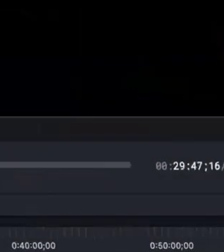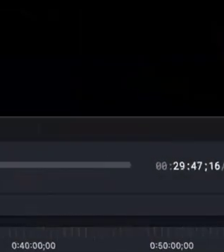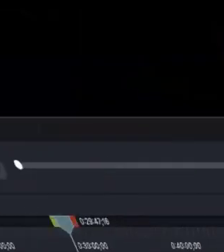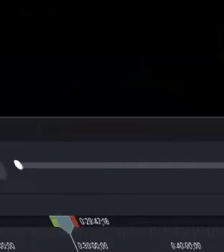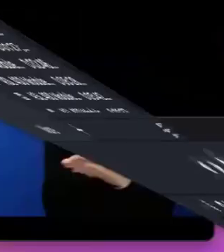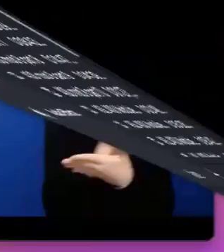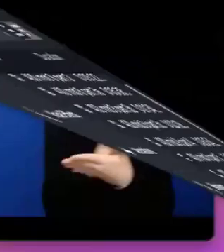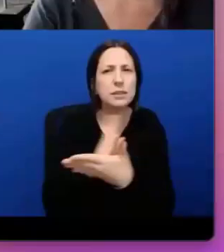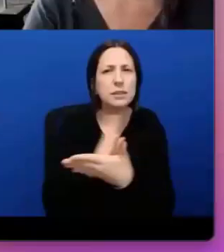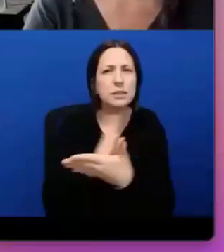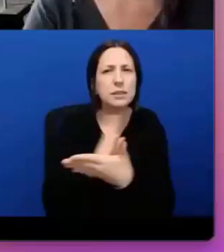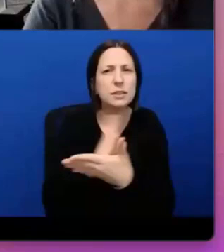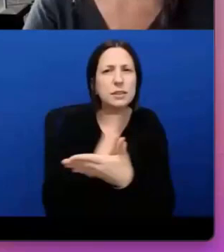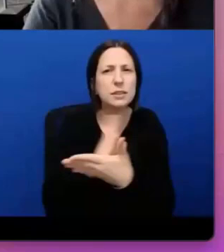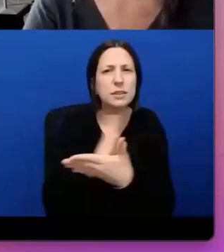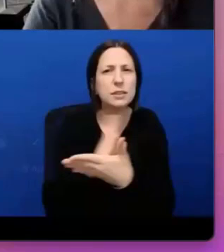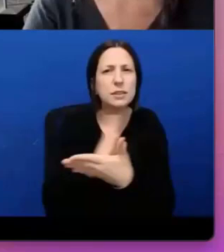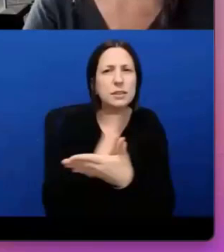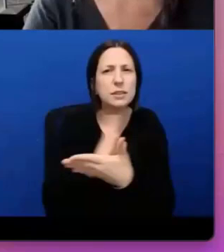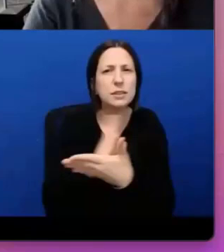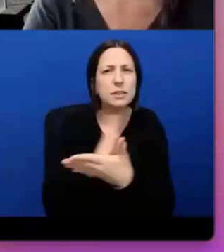And 1 second here.